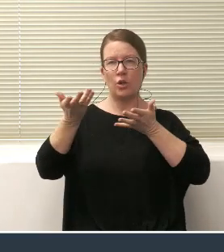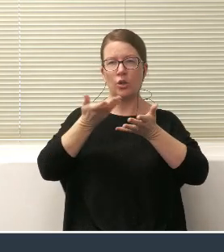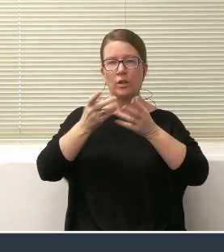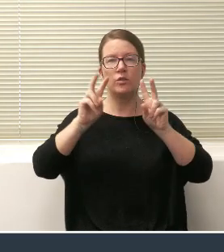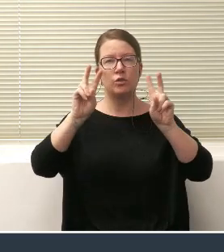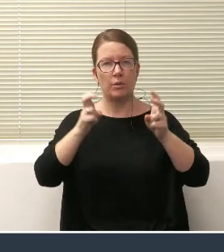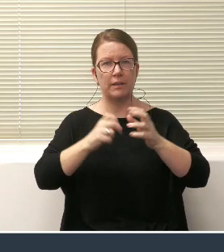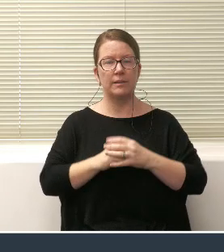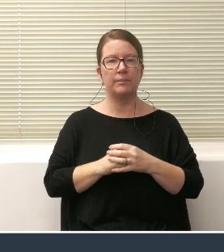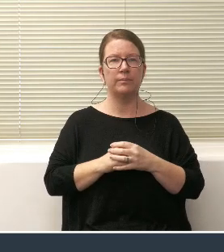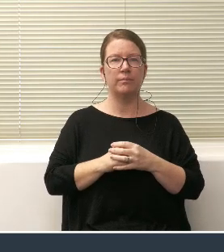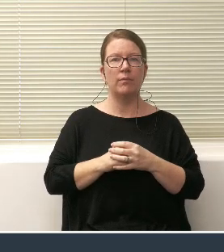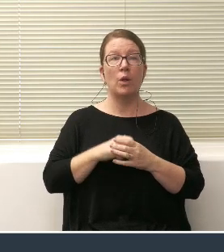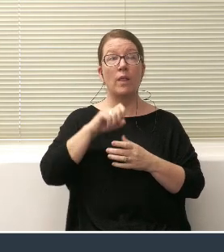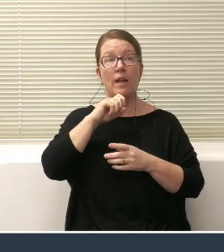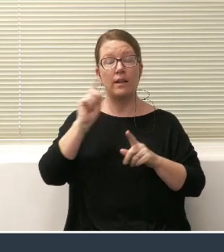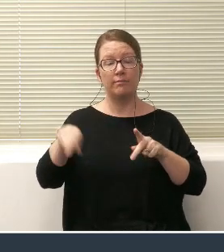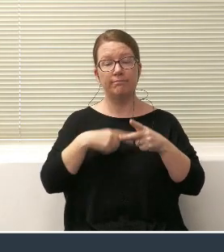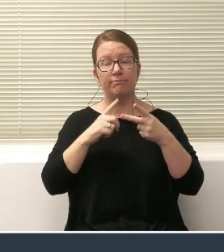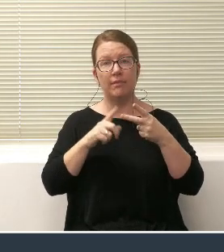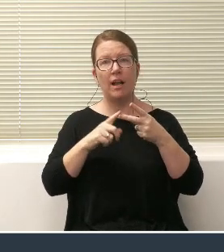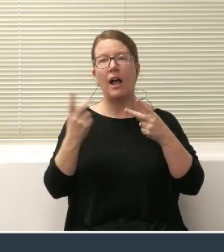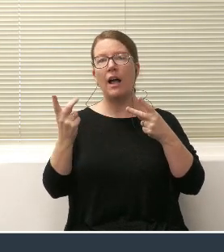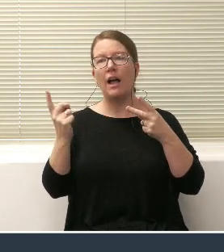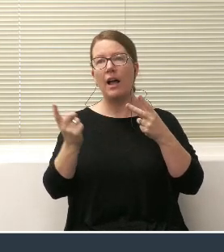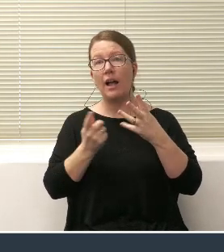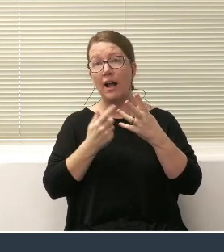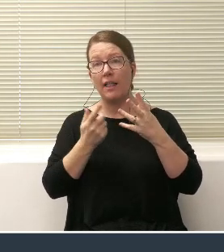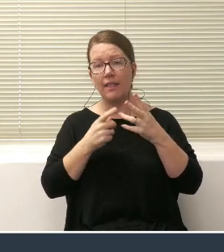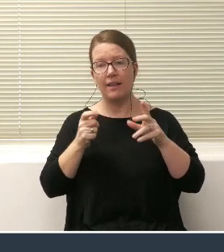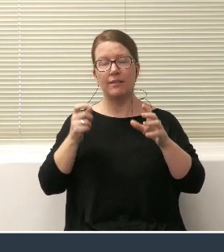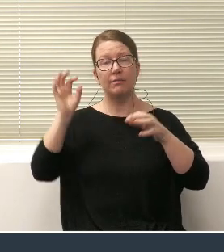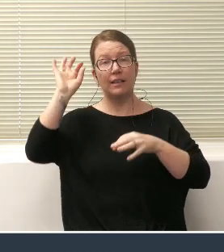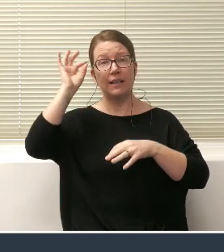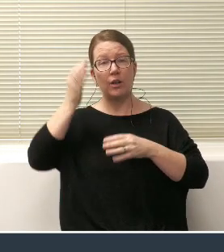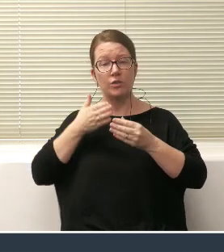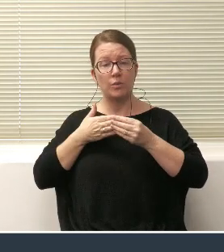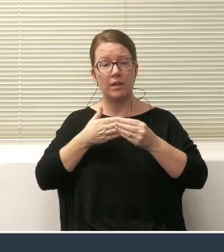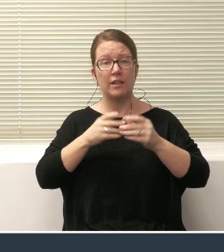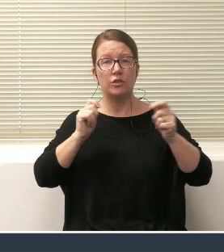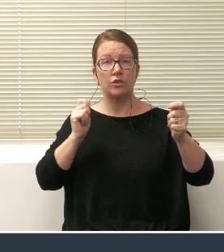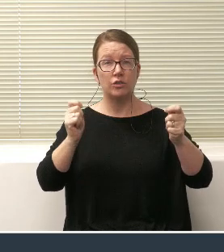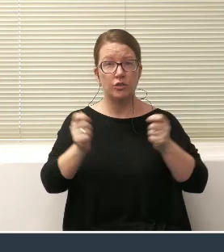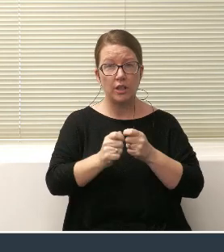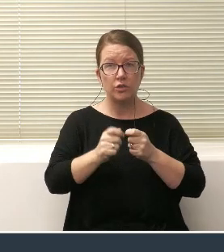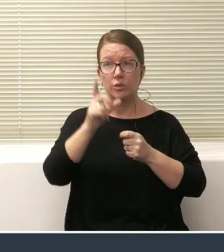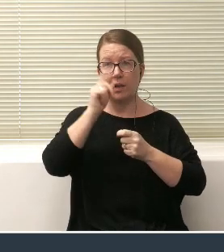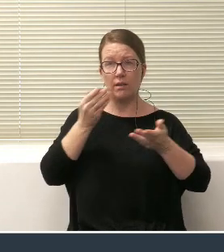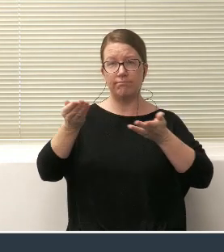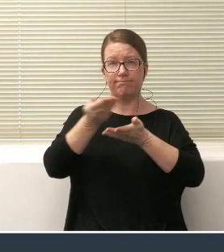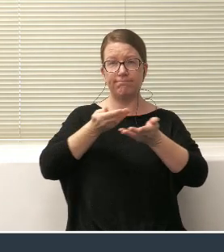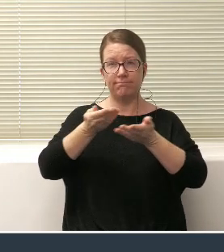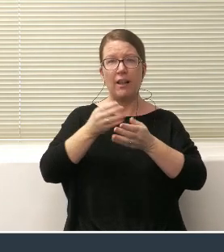topics, and then that will be followed by the other council-led changes for deliberation. So those are the things that have come through